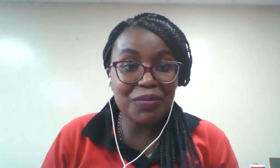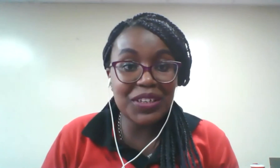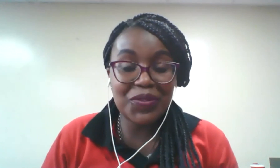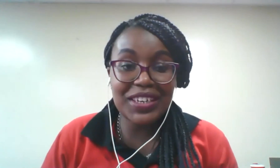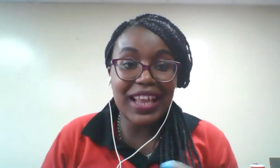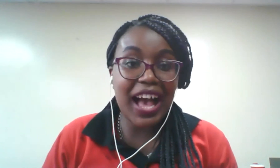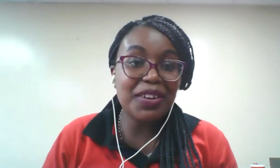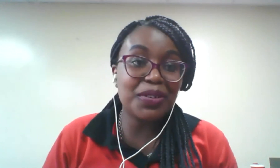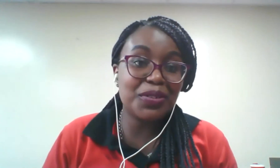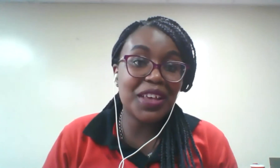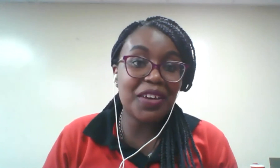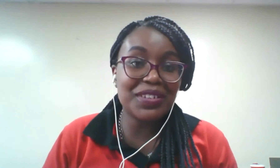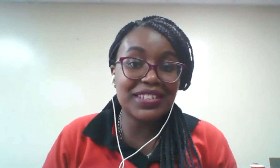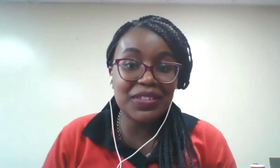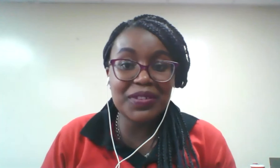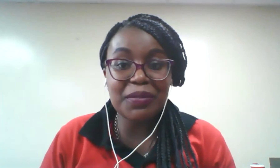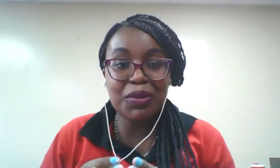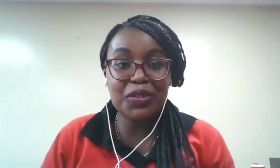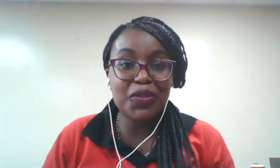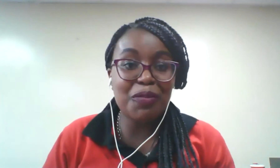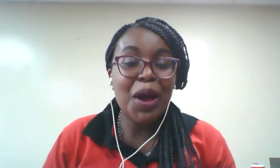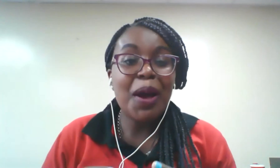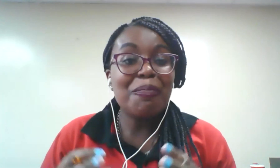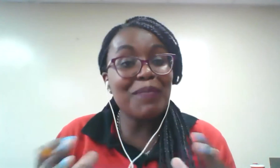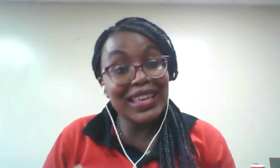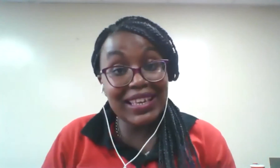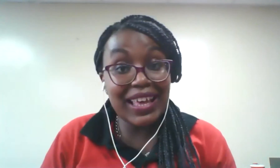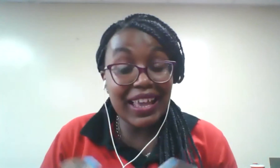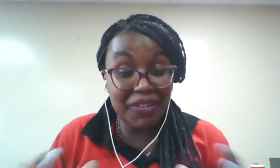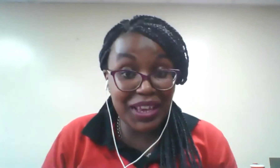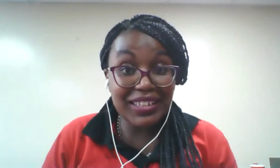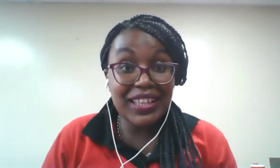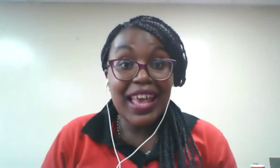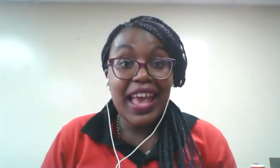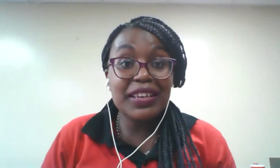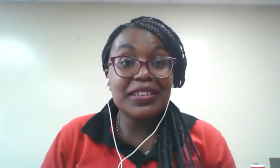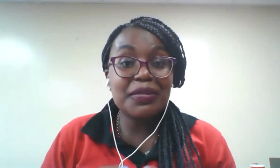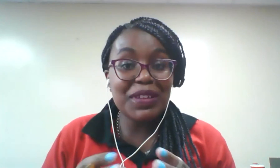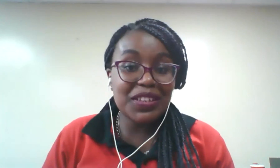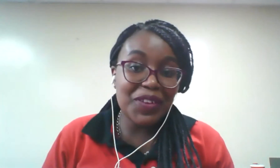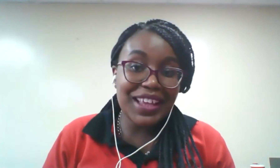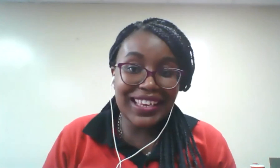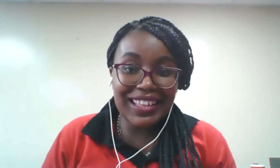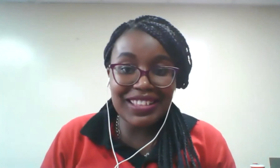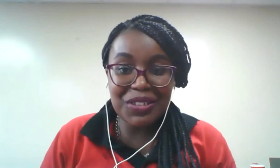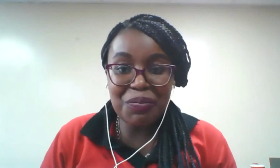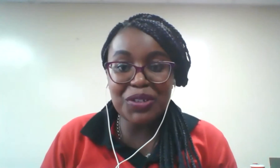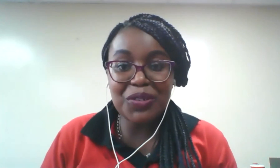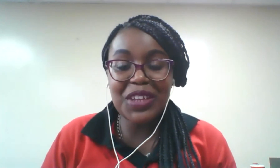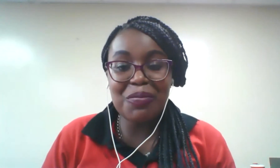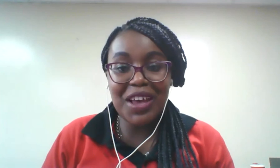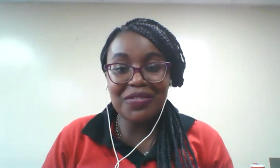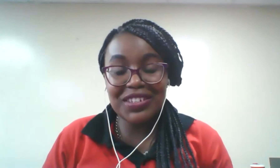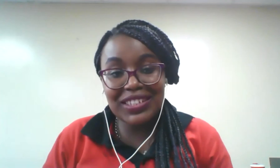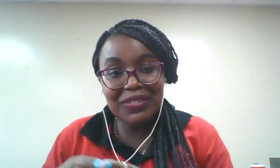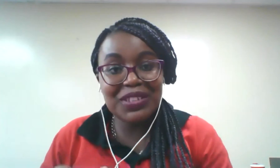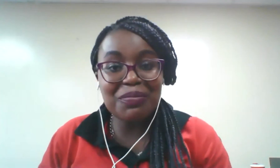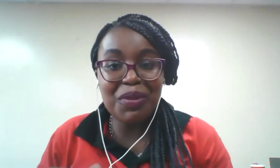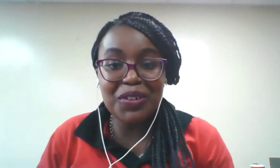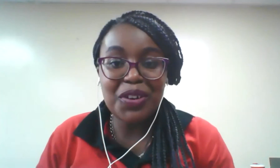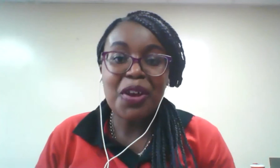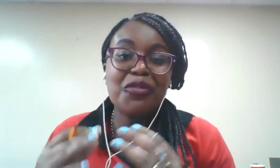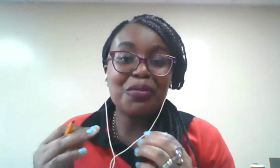each and every one of us at this point in time. So as you've heard before, eKitabu is a community of friends